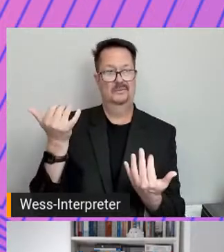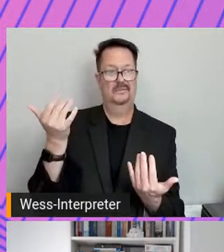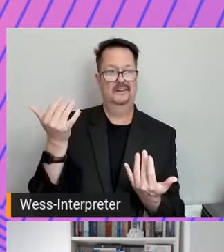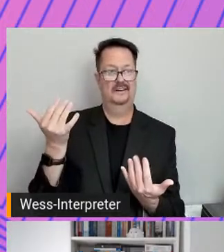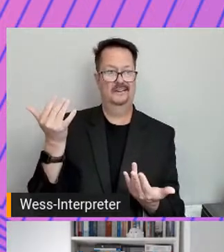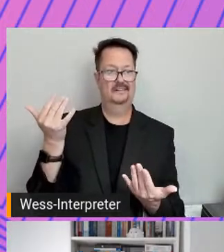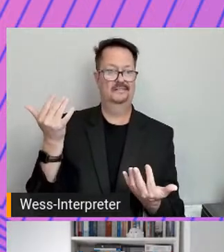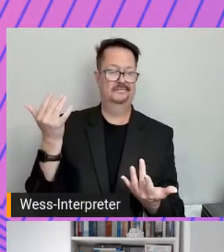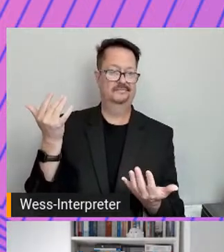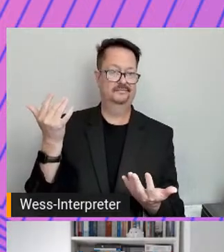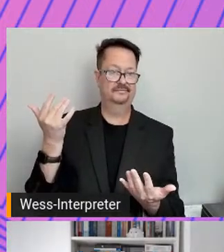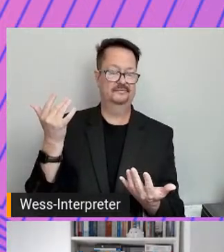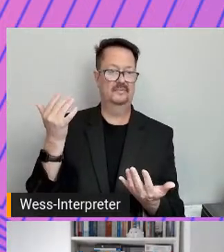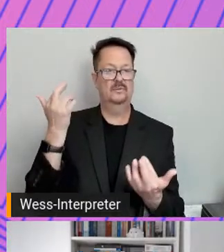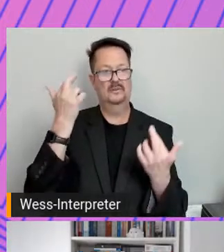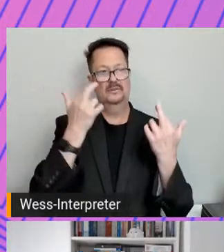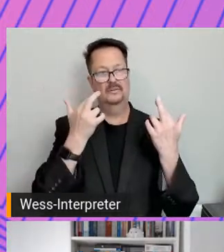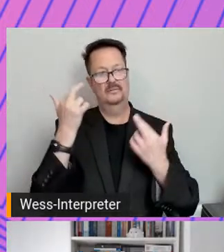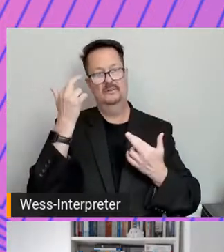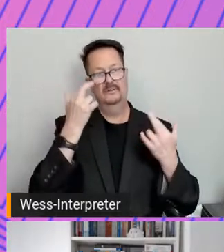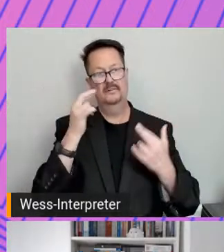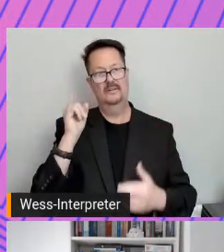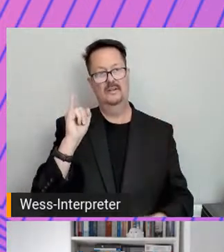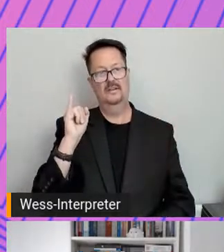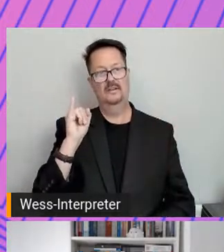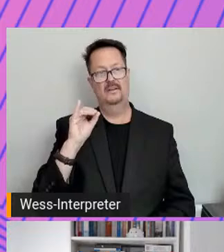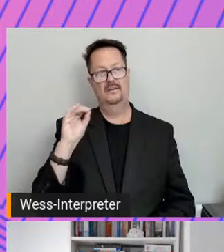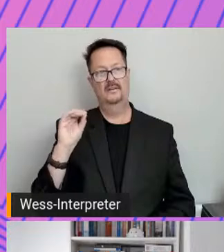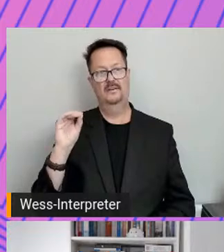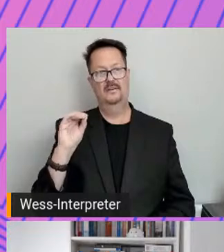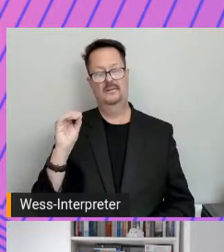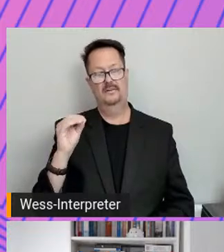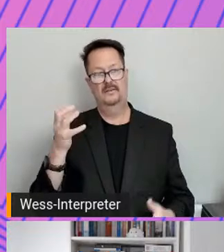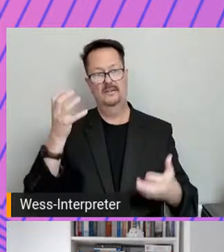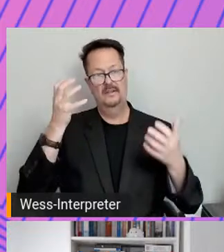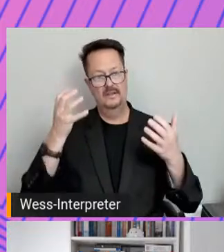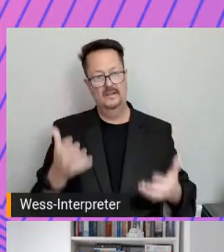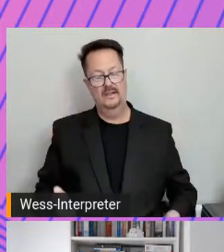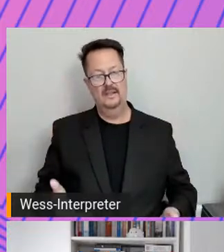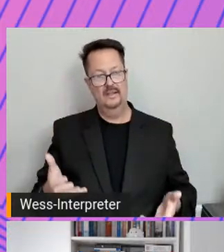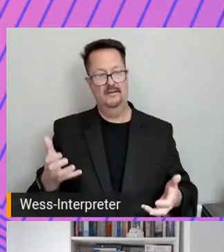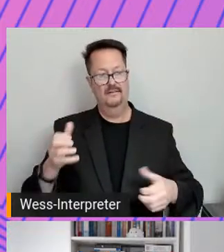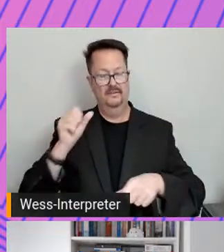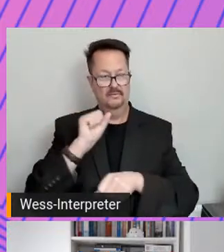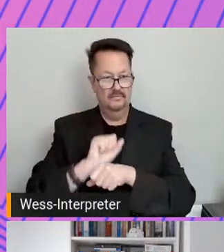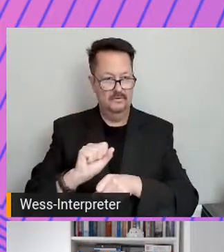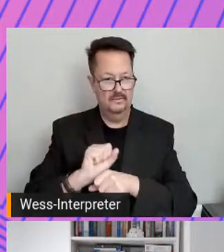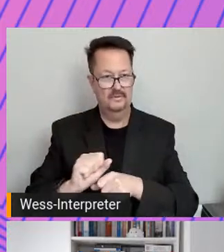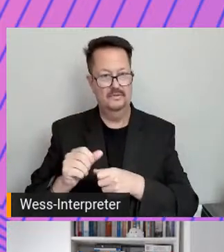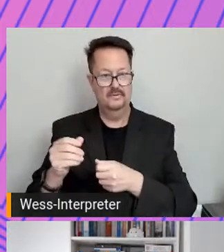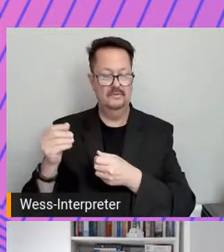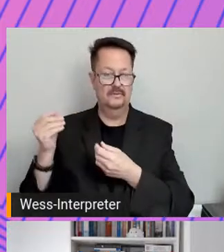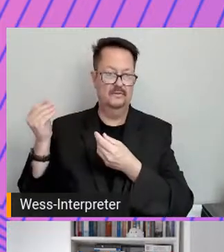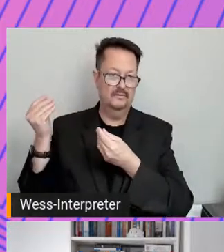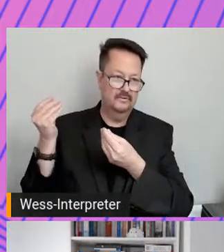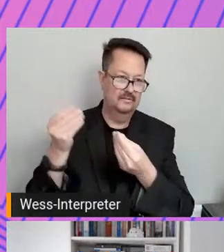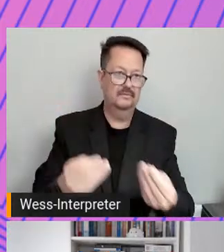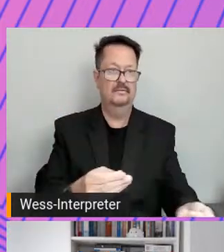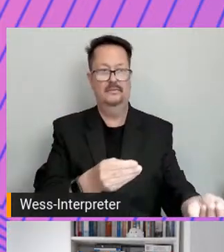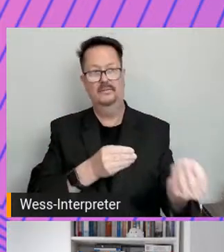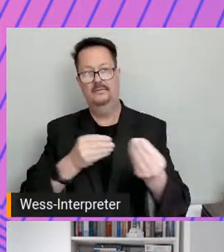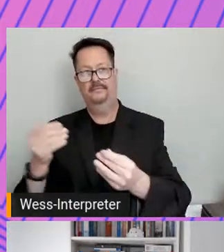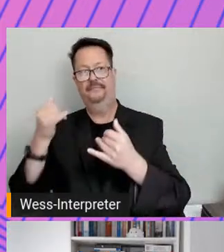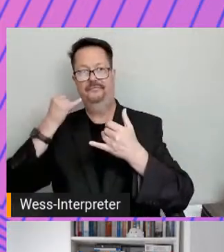And so we realized that IO heavy workloads, a workload where there's a lot of input, a lot of output, a lot of calls to other